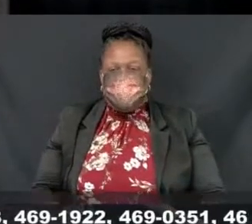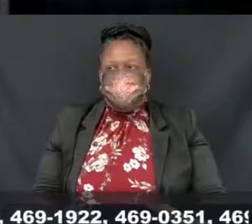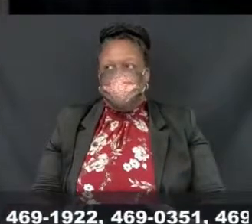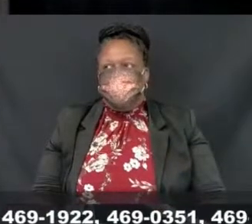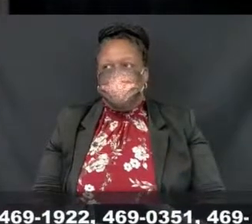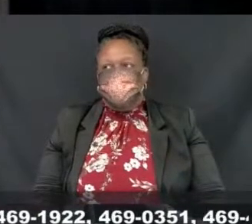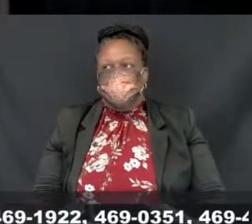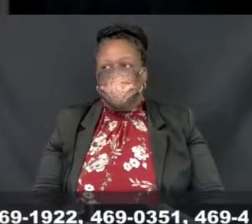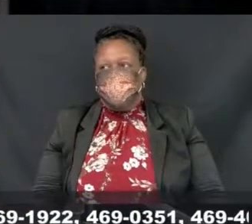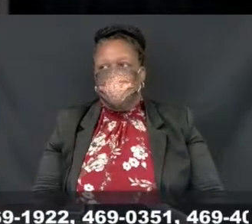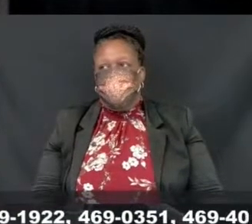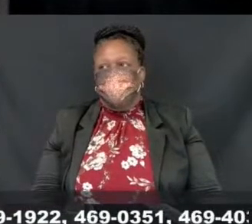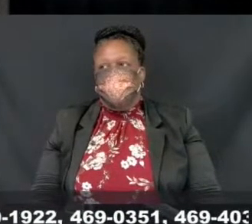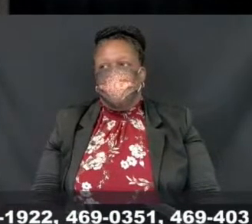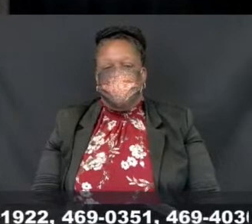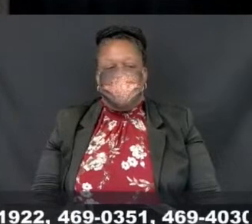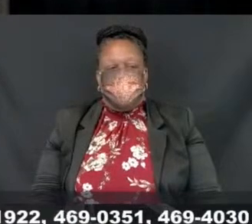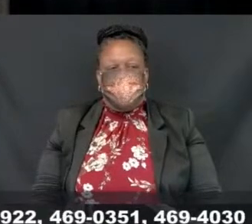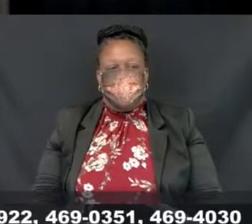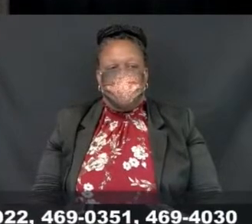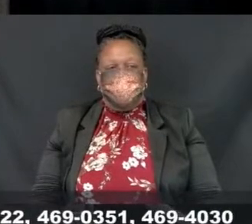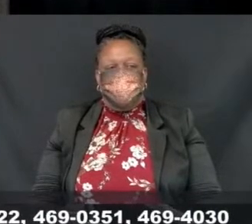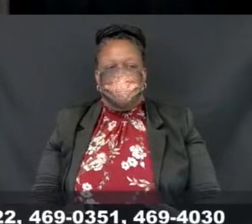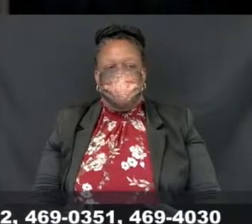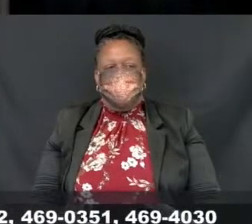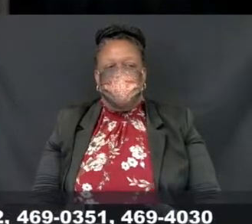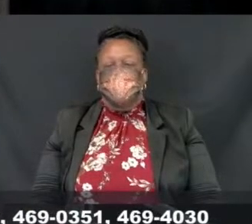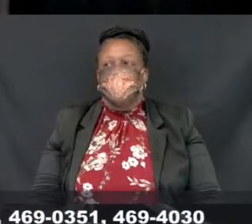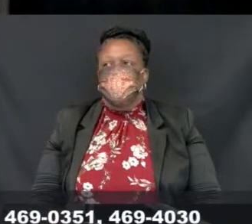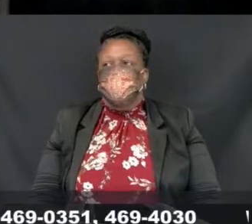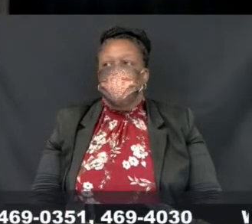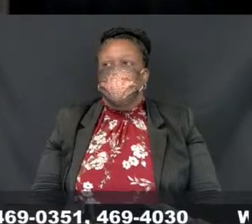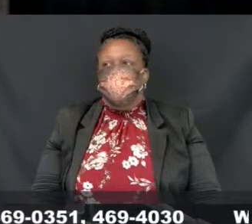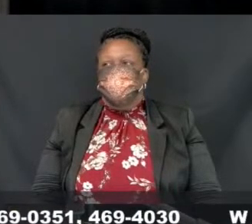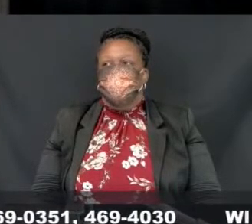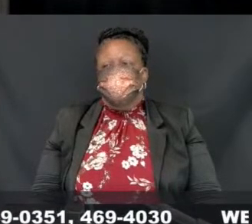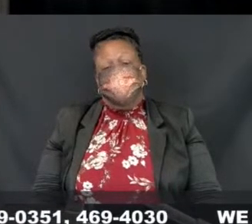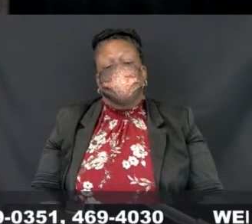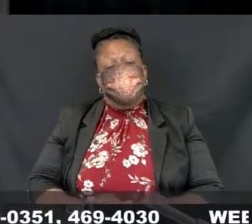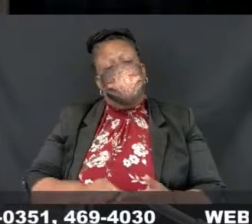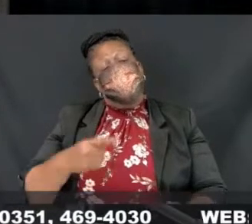Not intentional, but it is who I am. And of course,